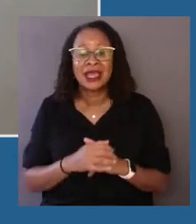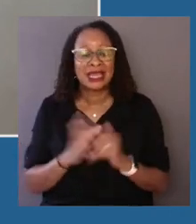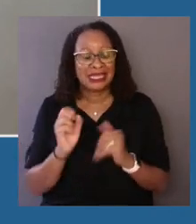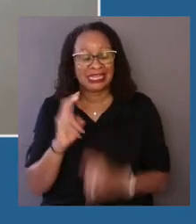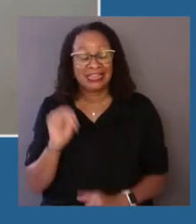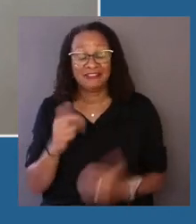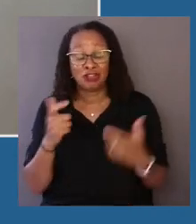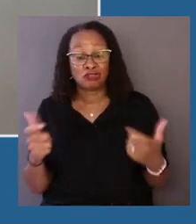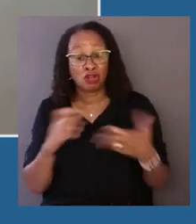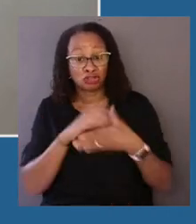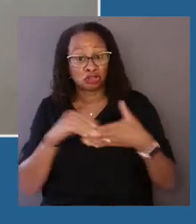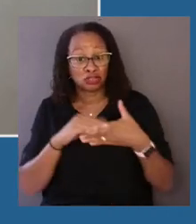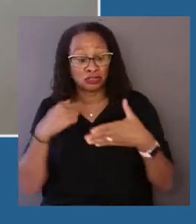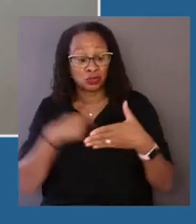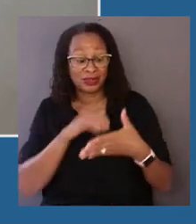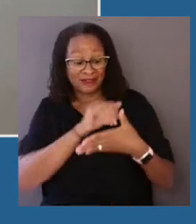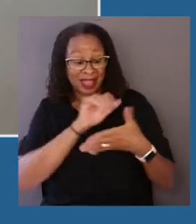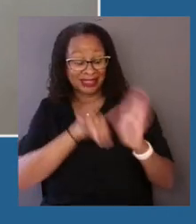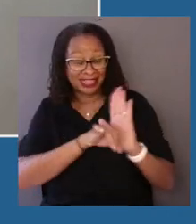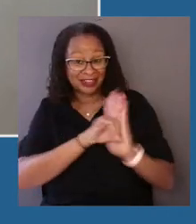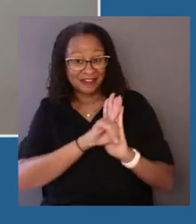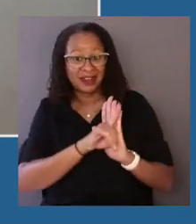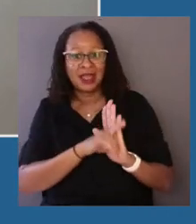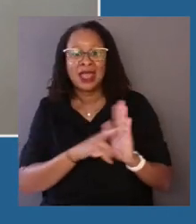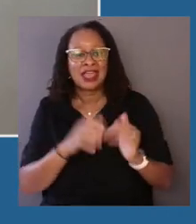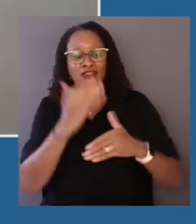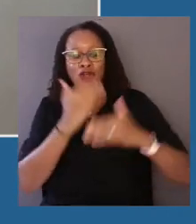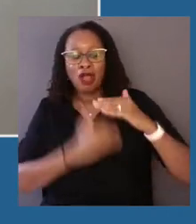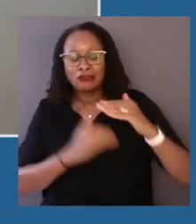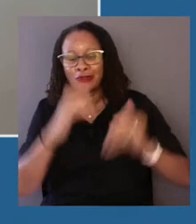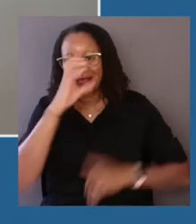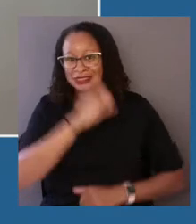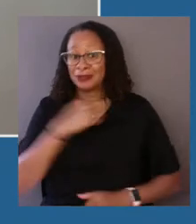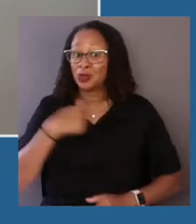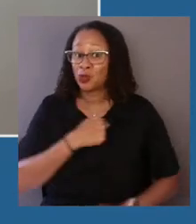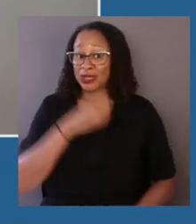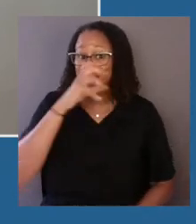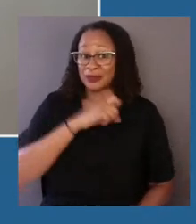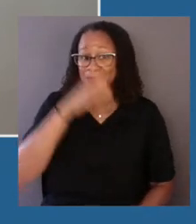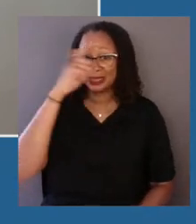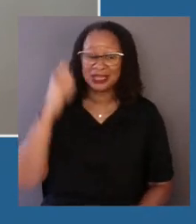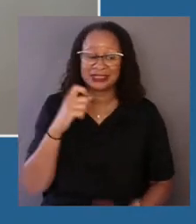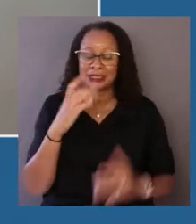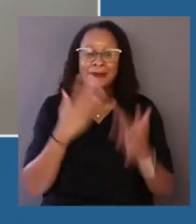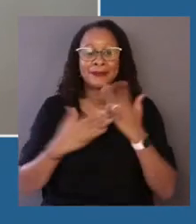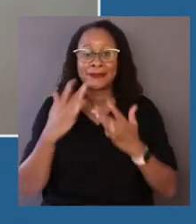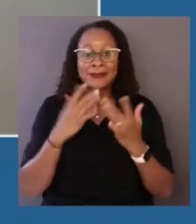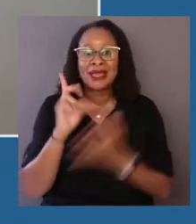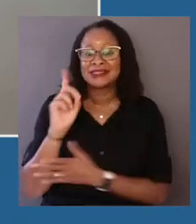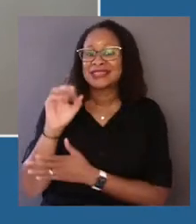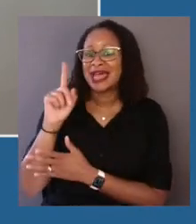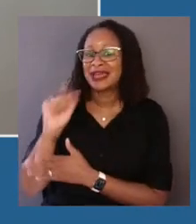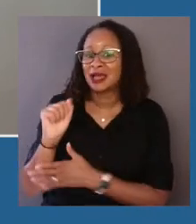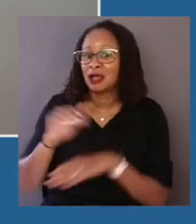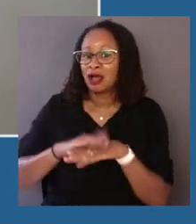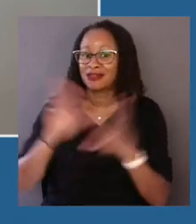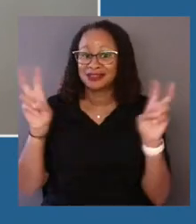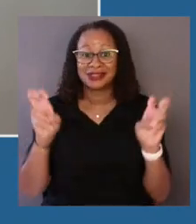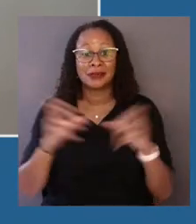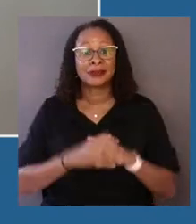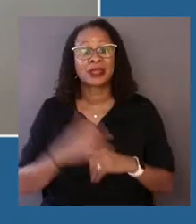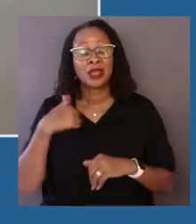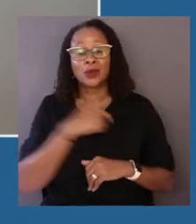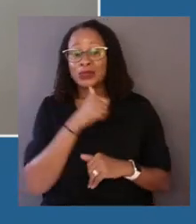that we've identified are very likely underestimates just due to the scant data on this topic. We don't really have a